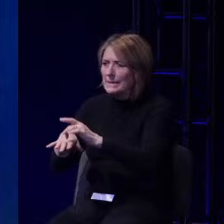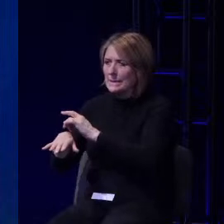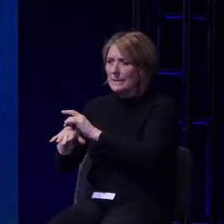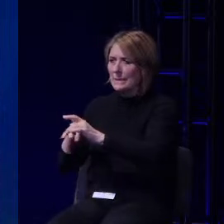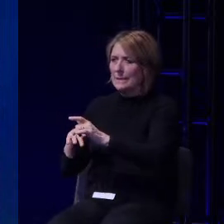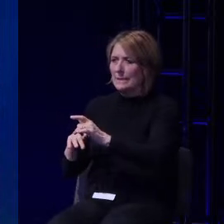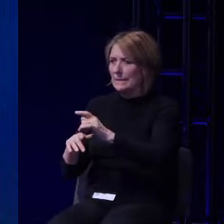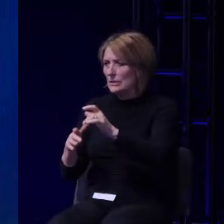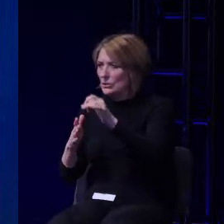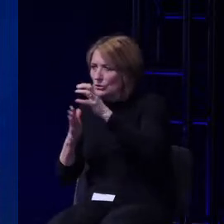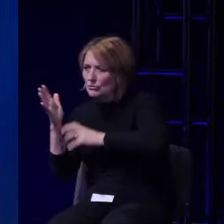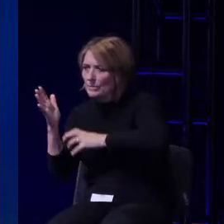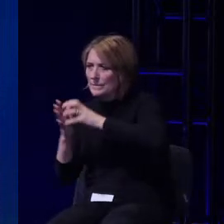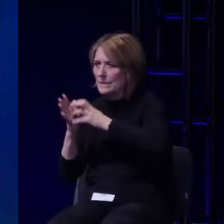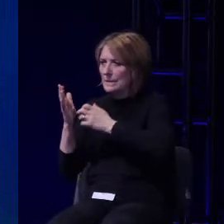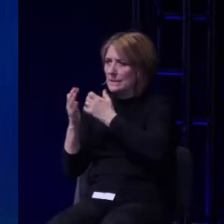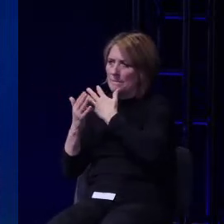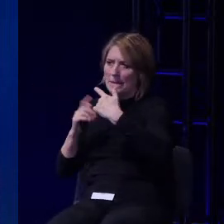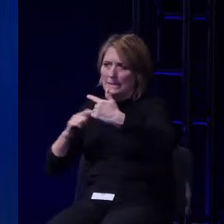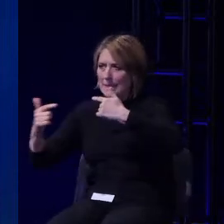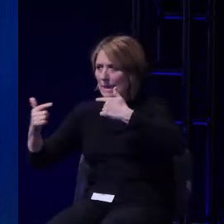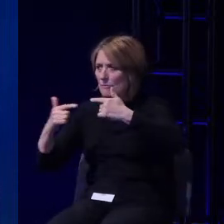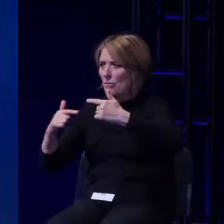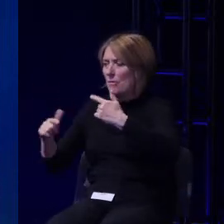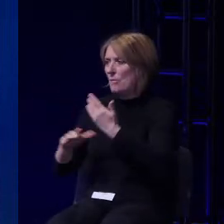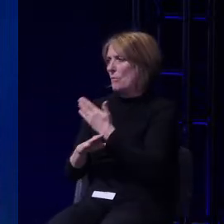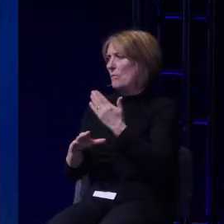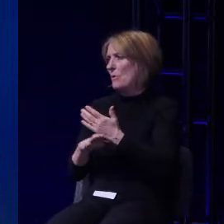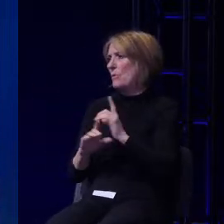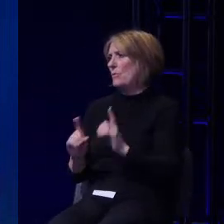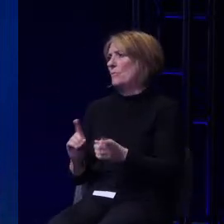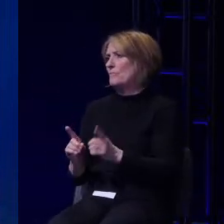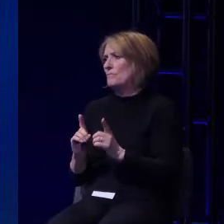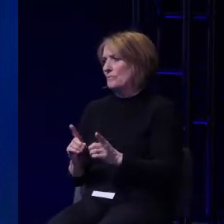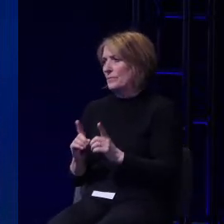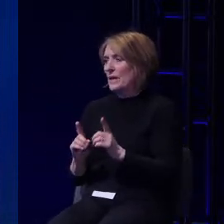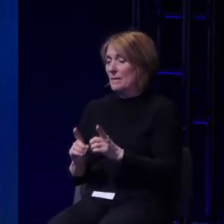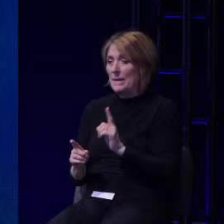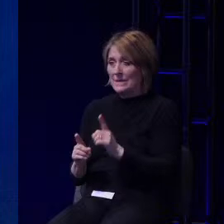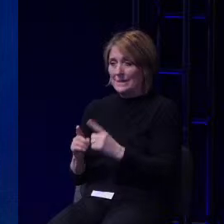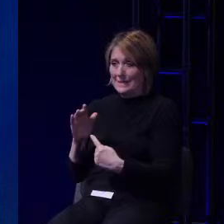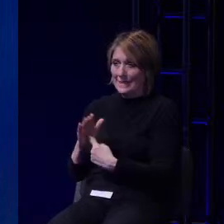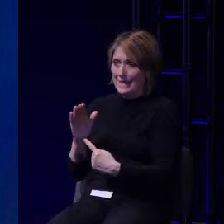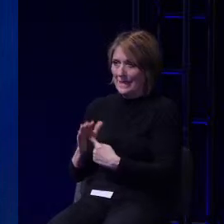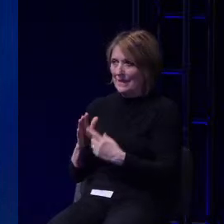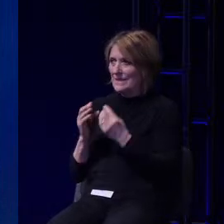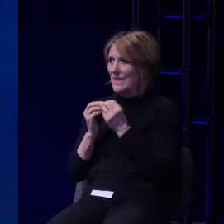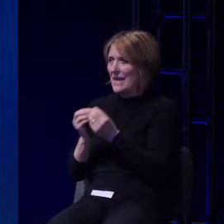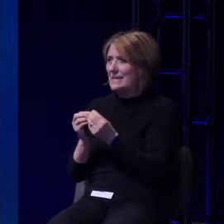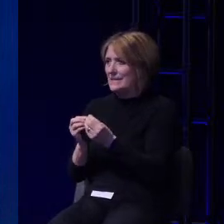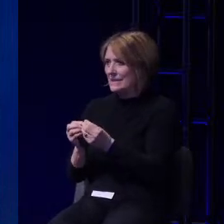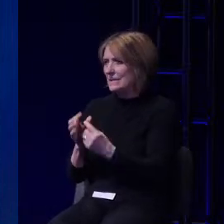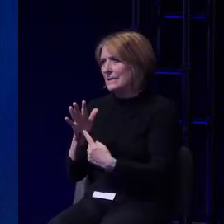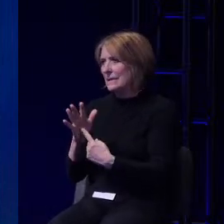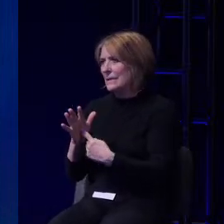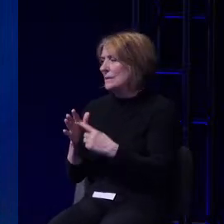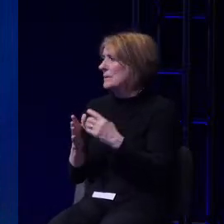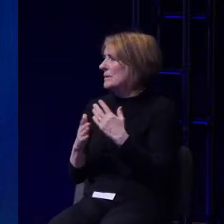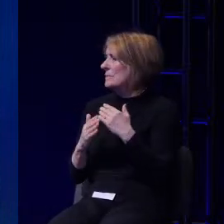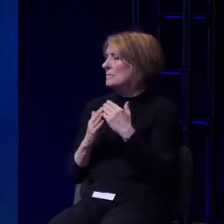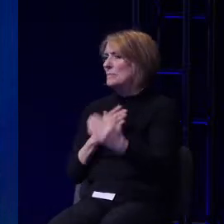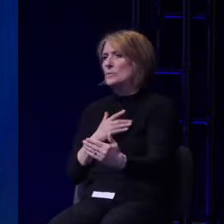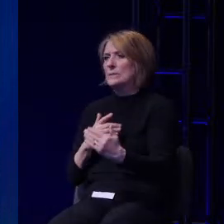multi-camera work, because that's the essence. That's the most important